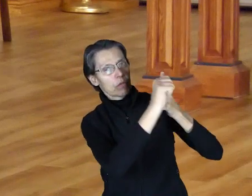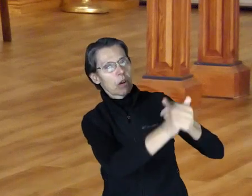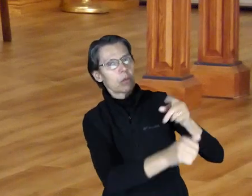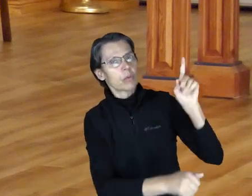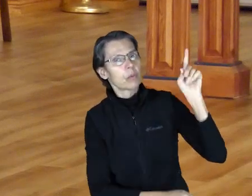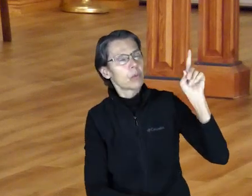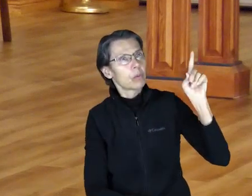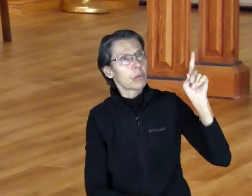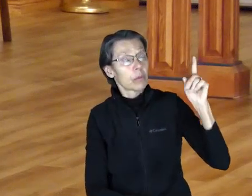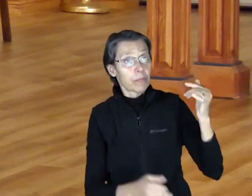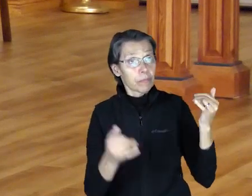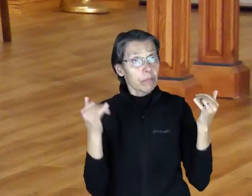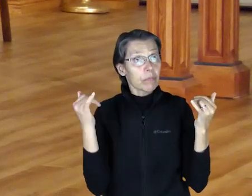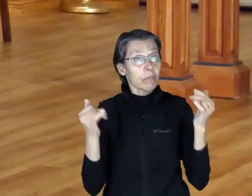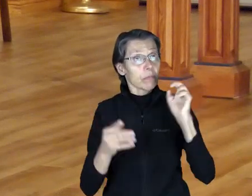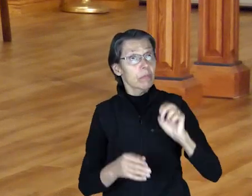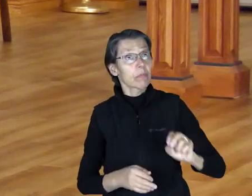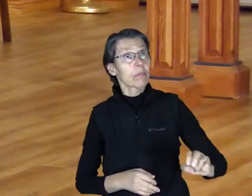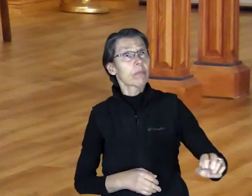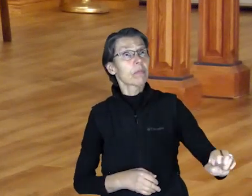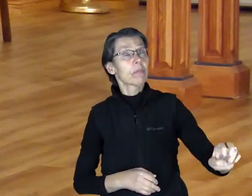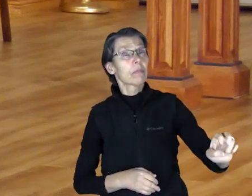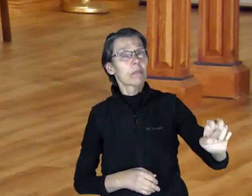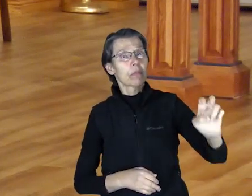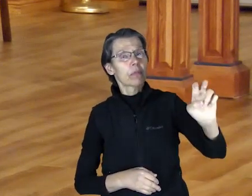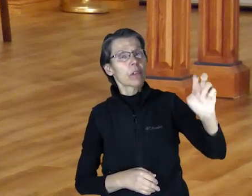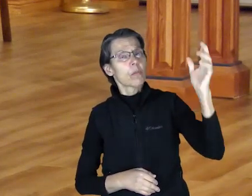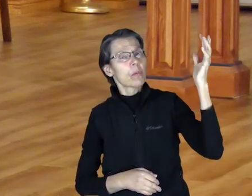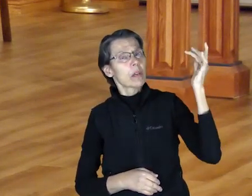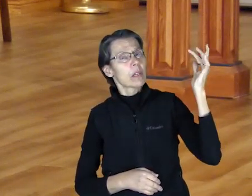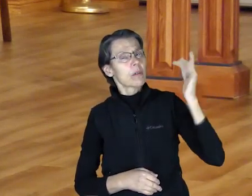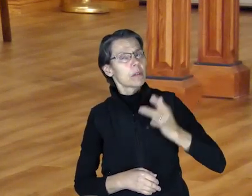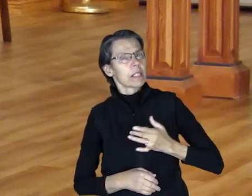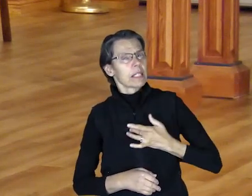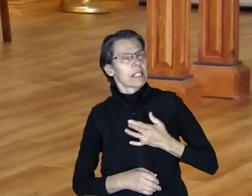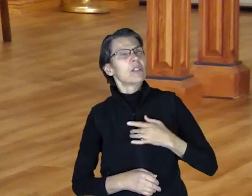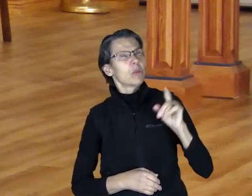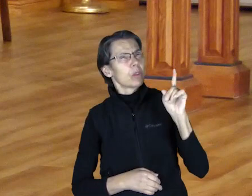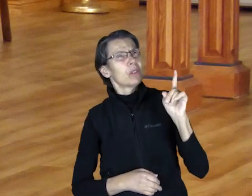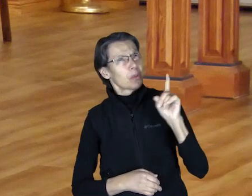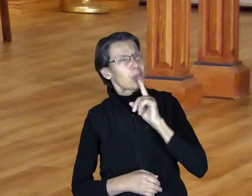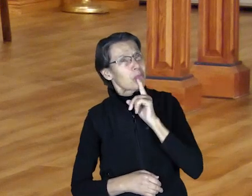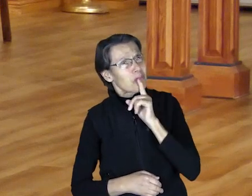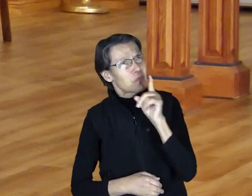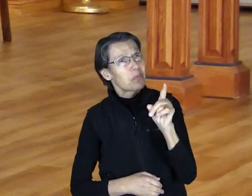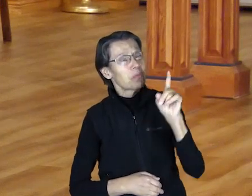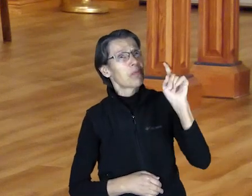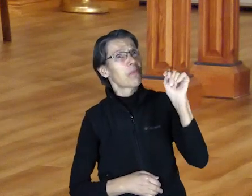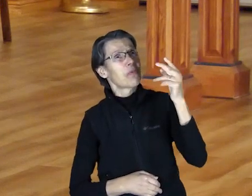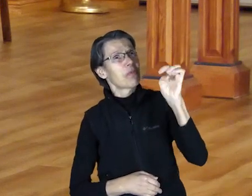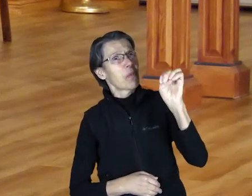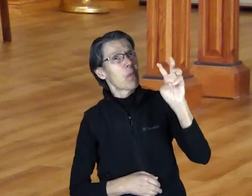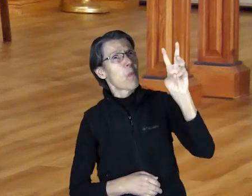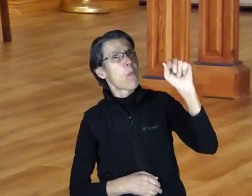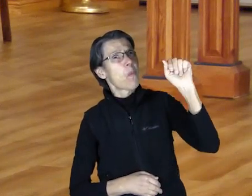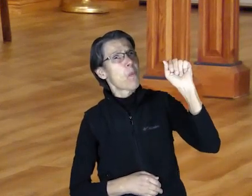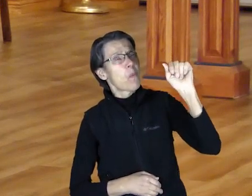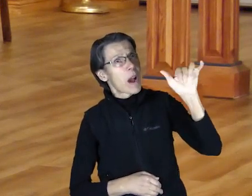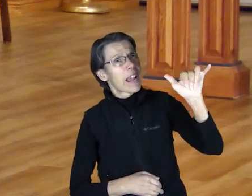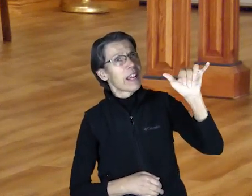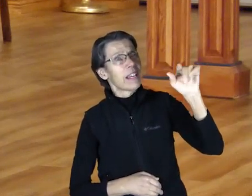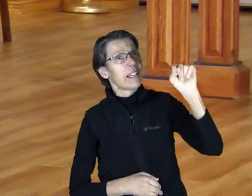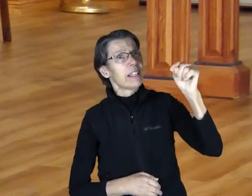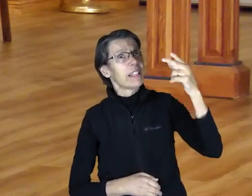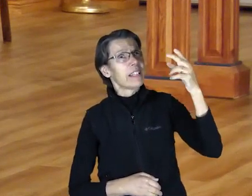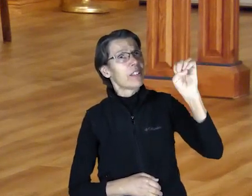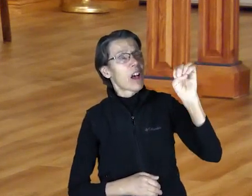We are on this journey because we sense that you are somehow the way, the truth, and the life, and that without